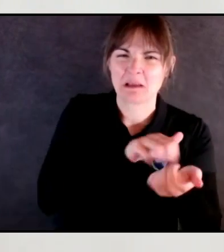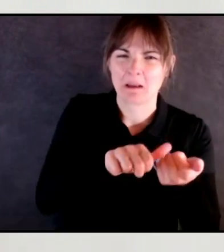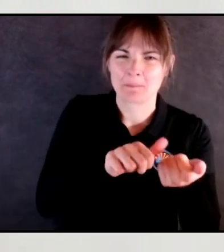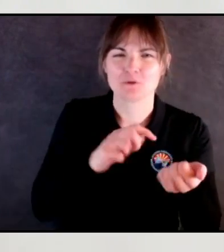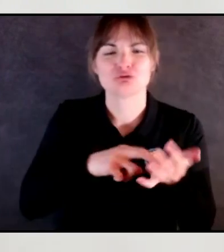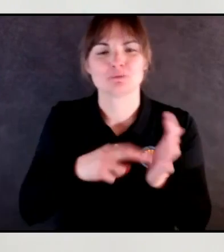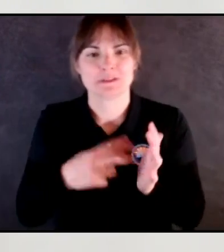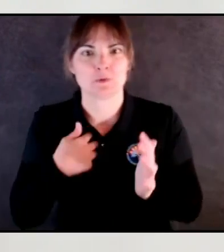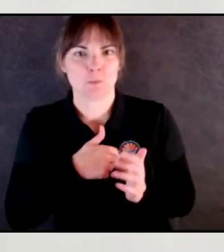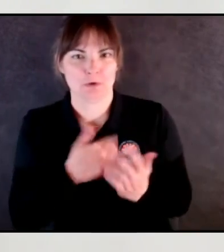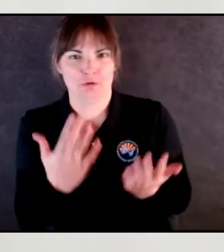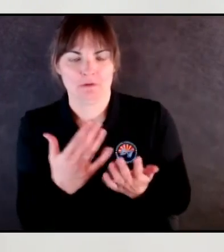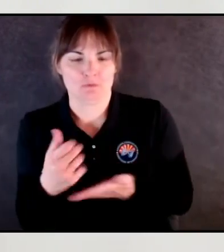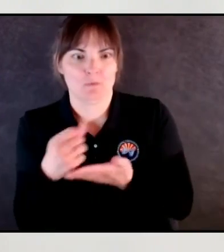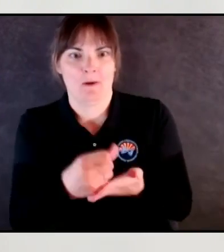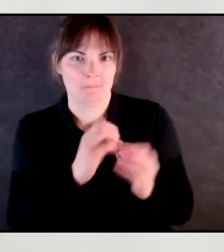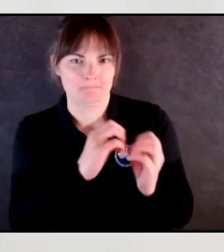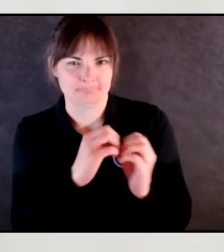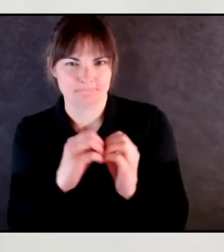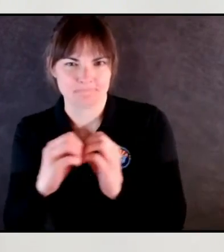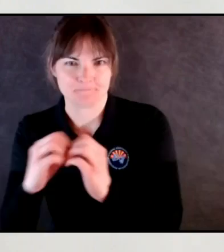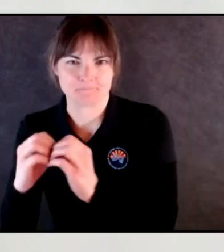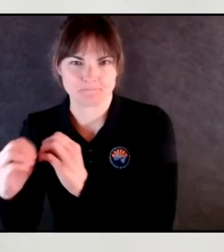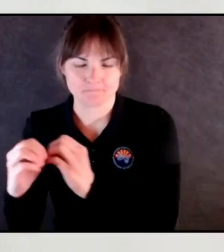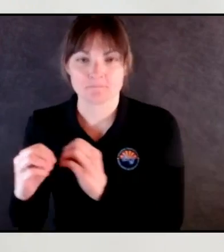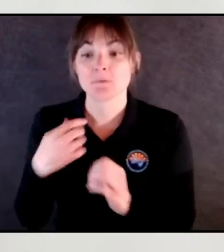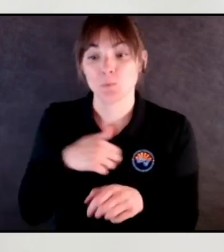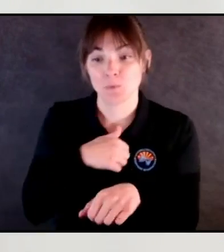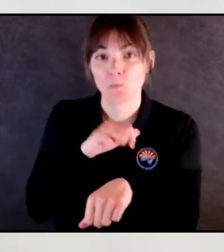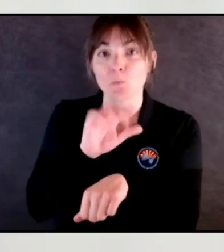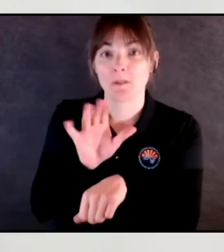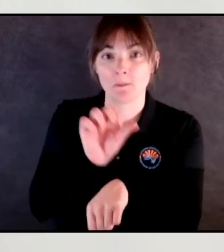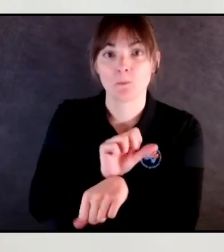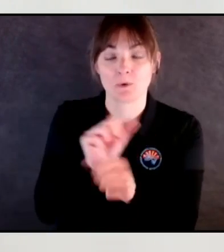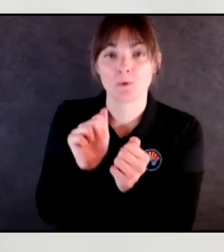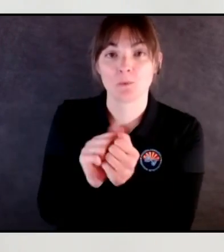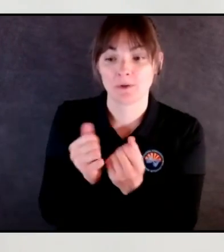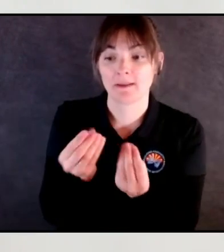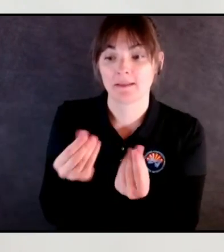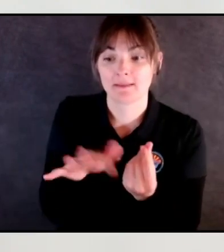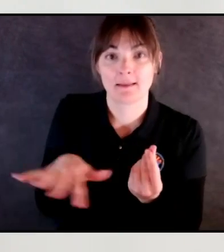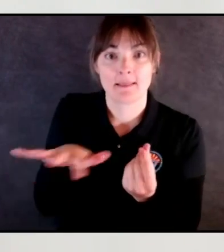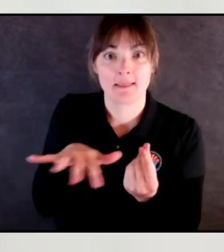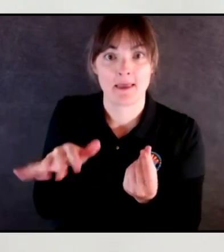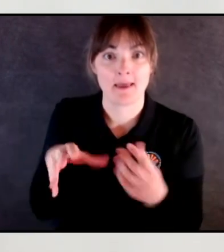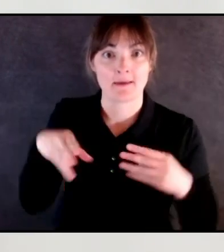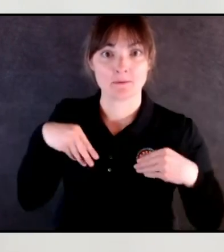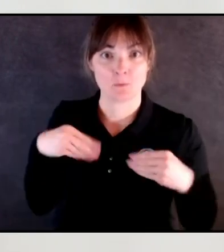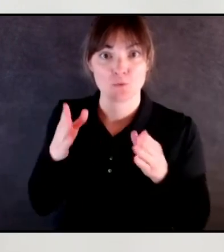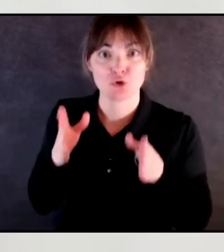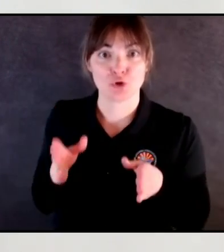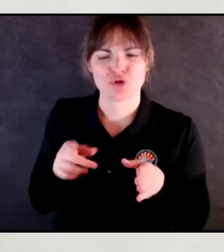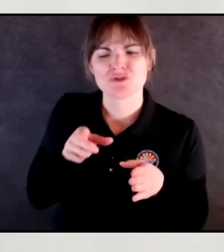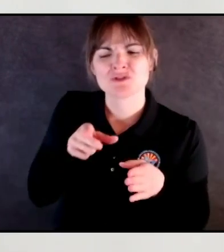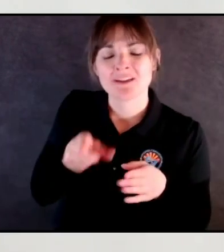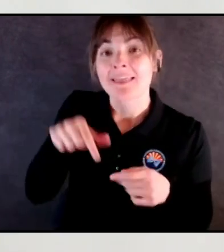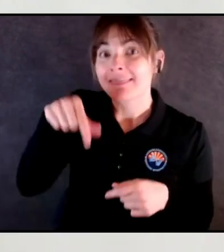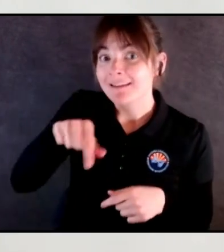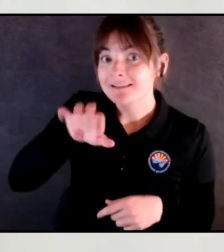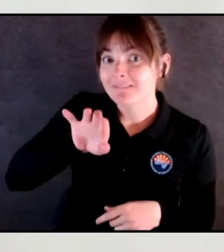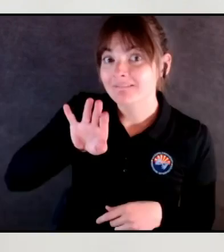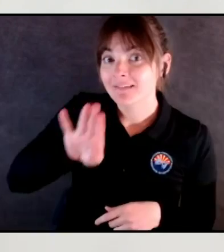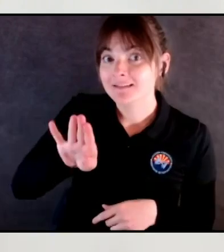can go on this page here that you're watching. There should be a link to a QR code that you